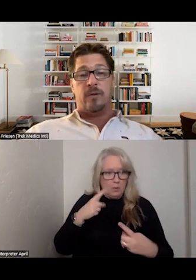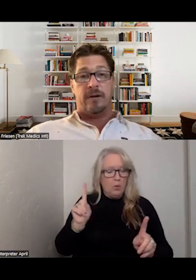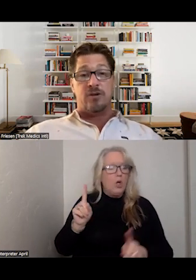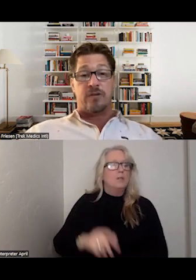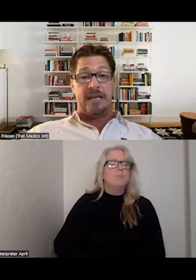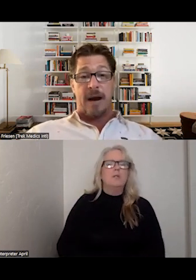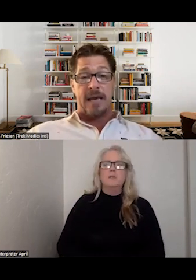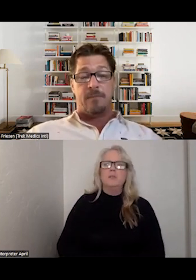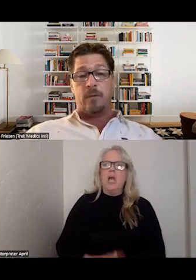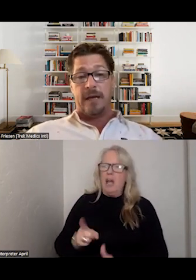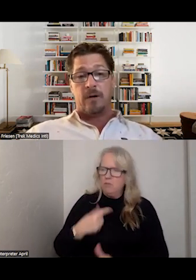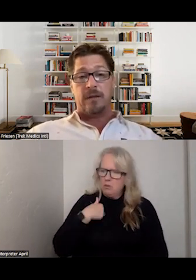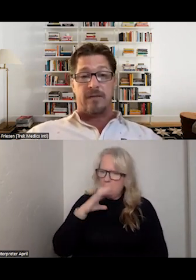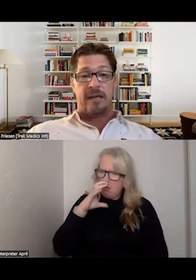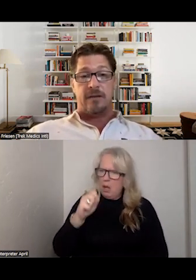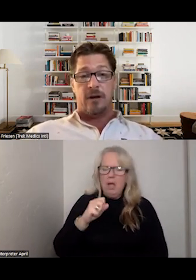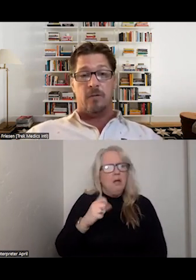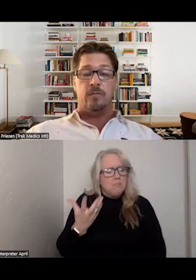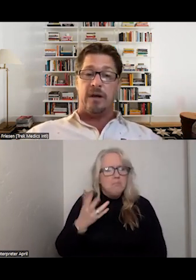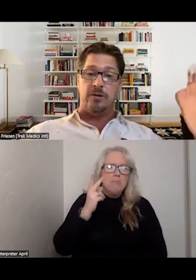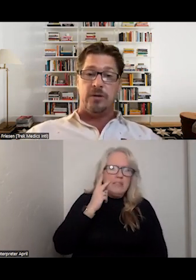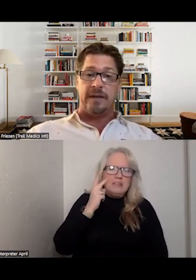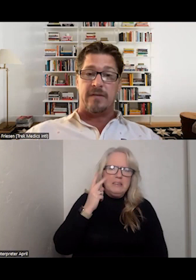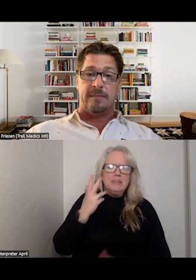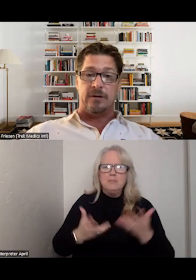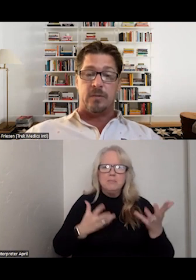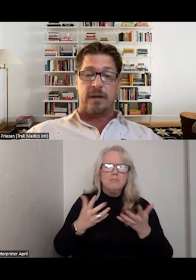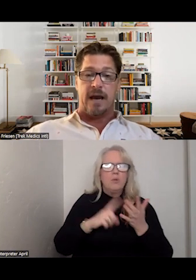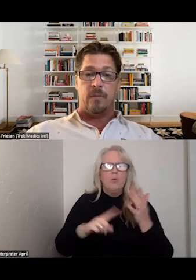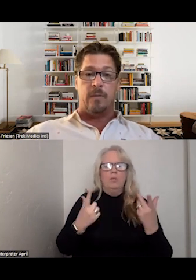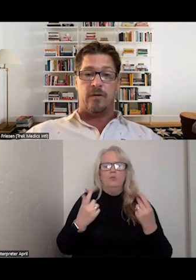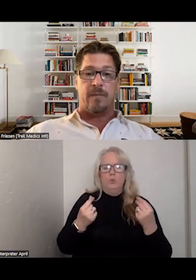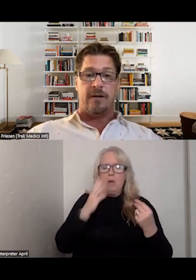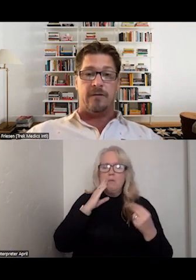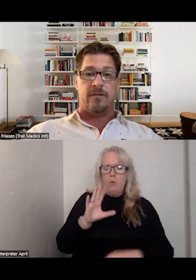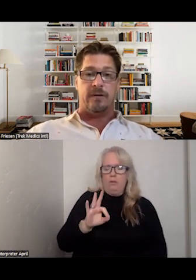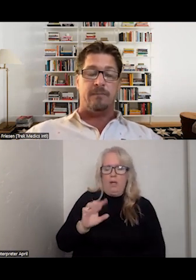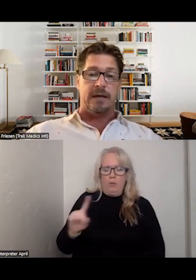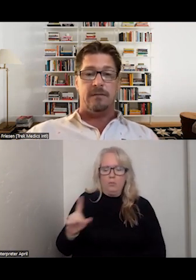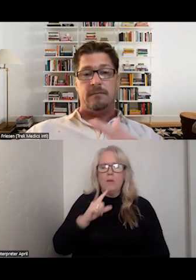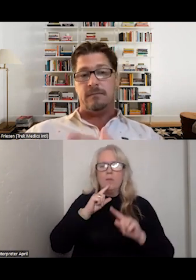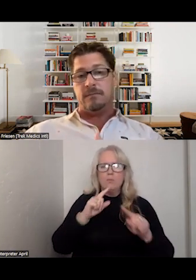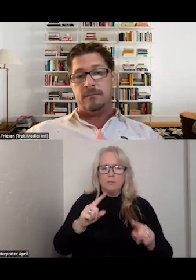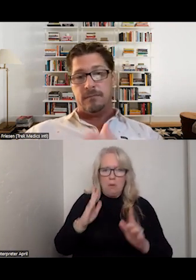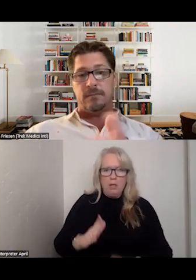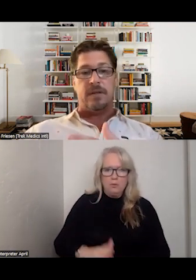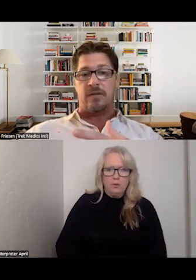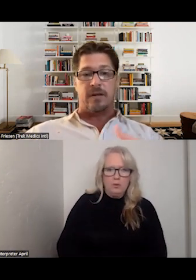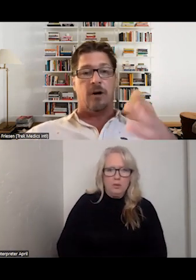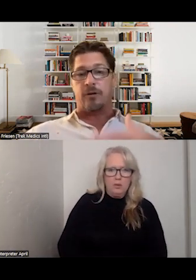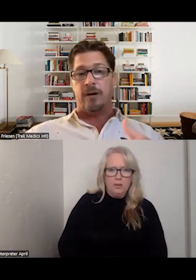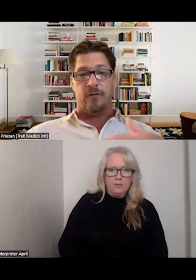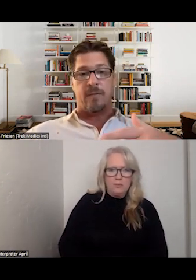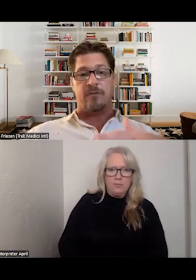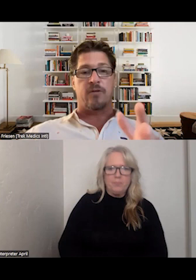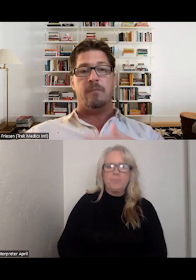at first we were intrigued by it, but we were like, well, let's see, what you're doing is similar to what a 911 responder is doing, but this is